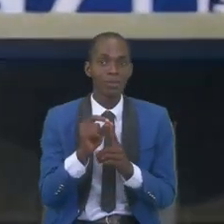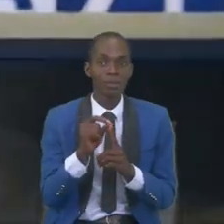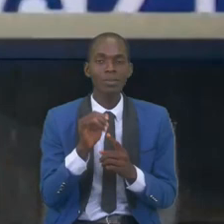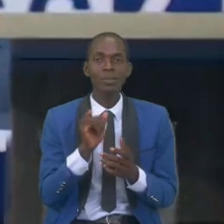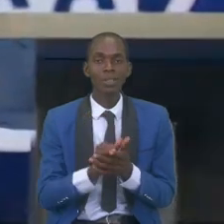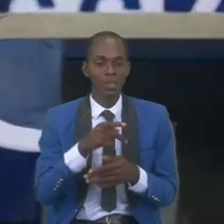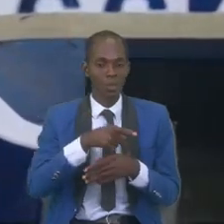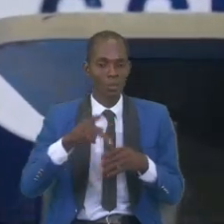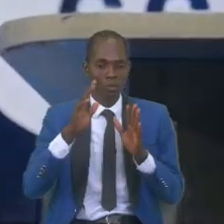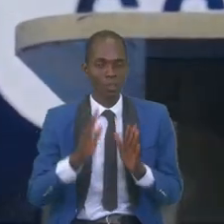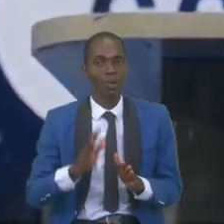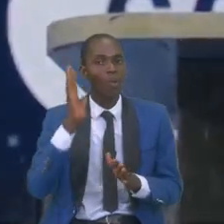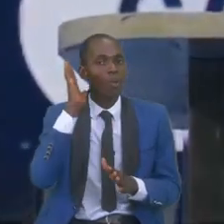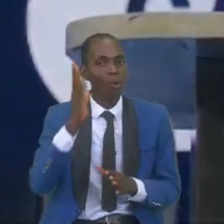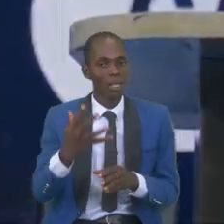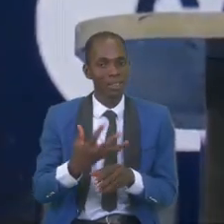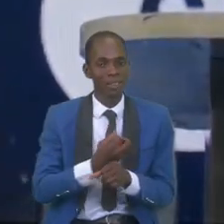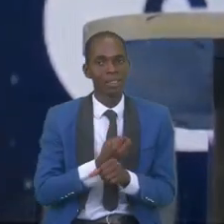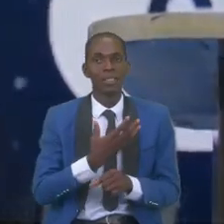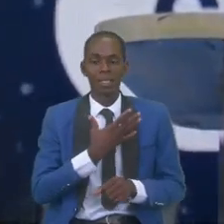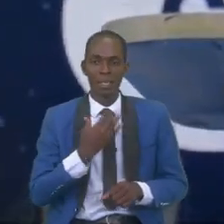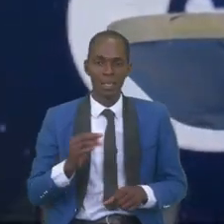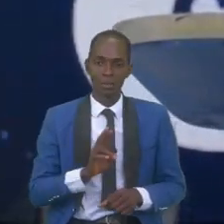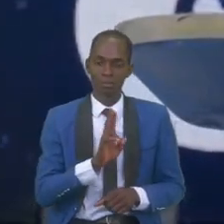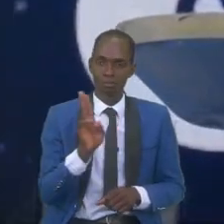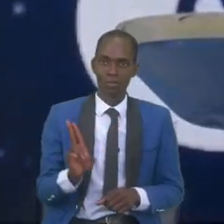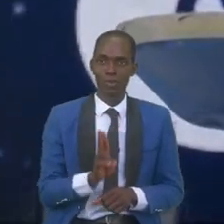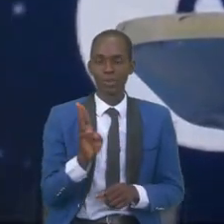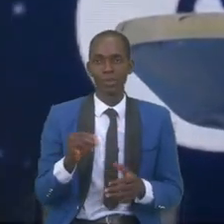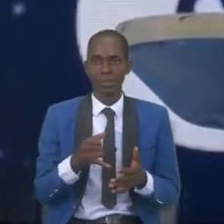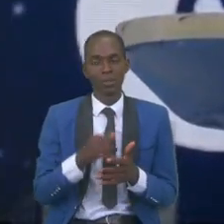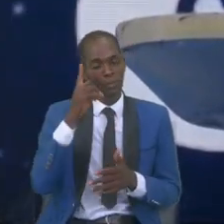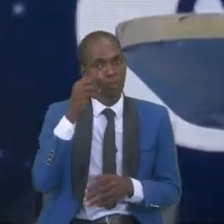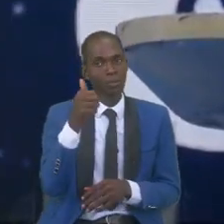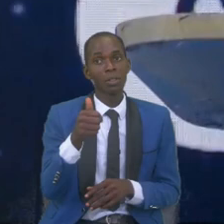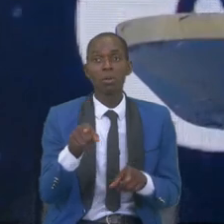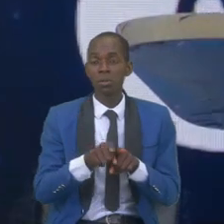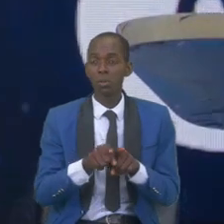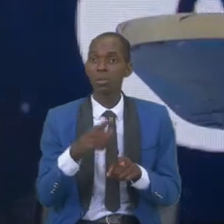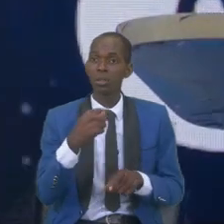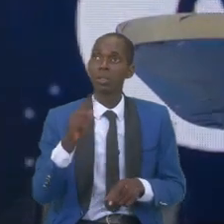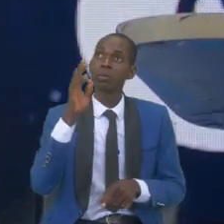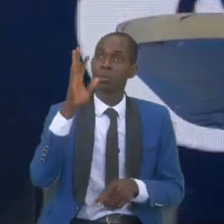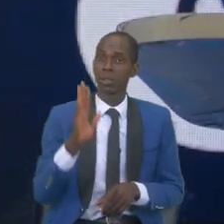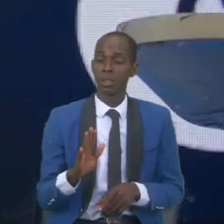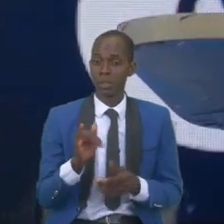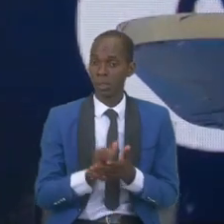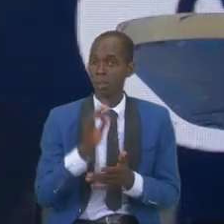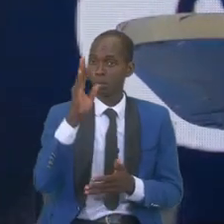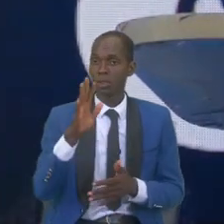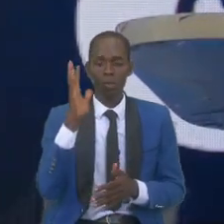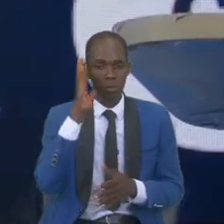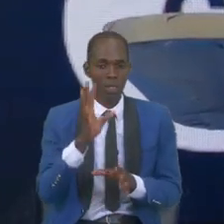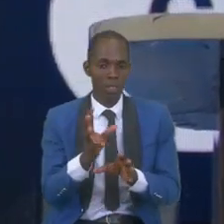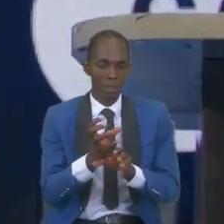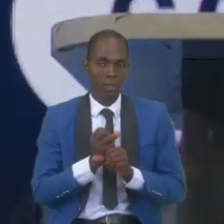will take and apply to himself, as well as the minister, that the minister will take the same word